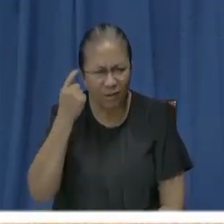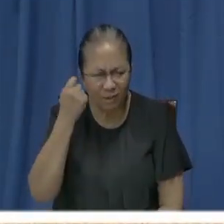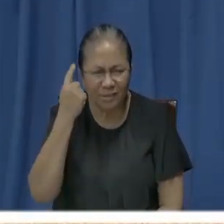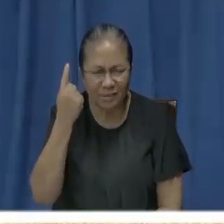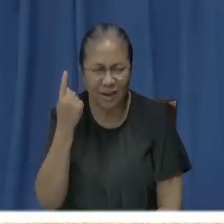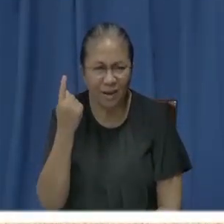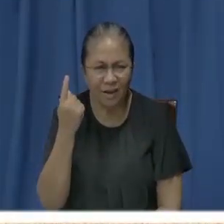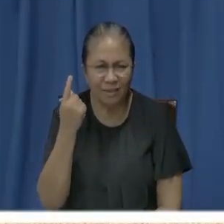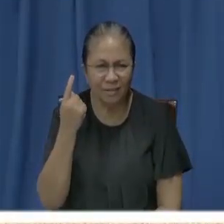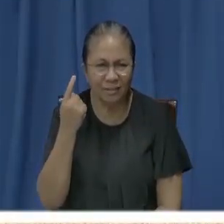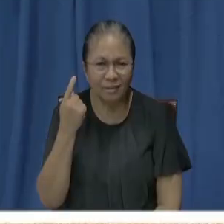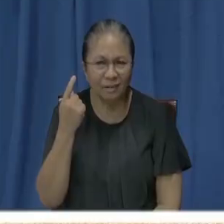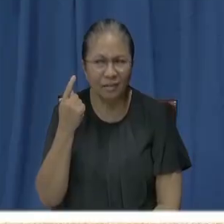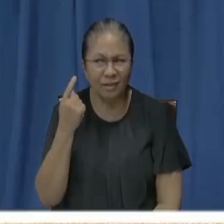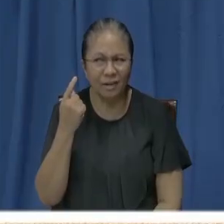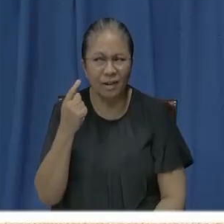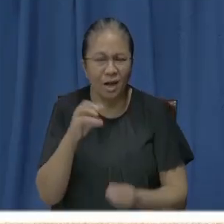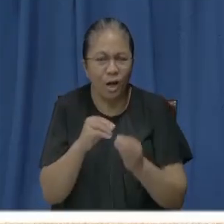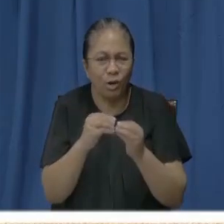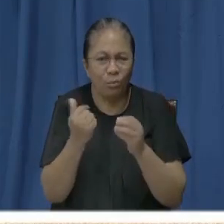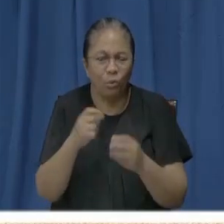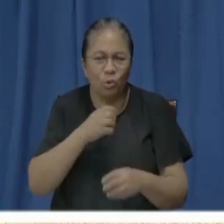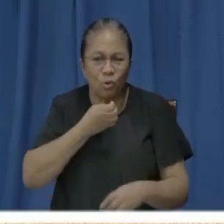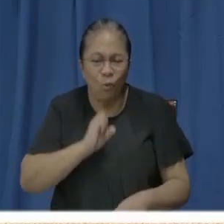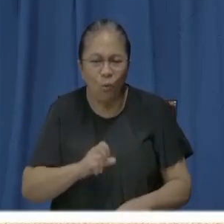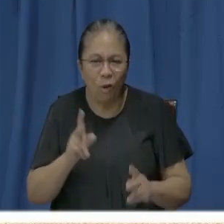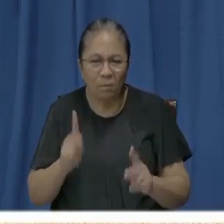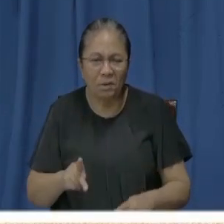They started walking away from the elders first.